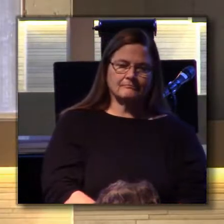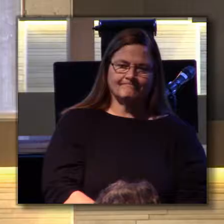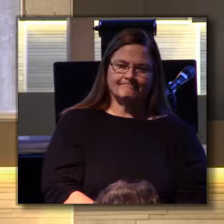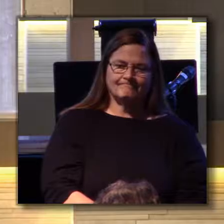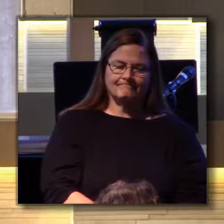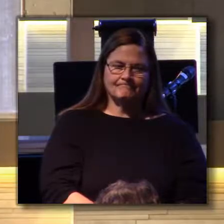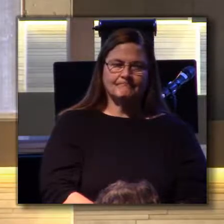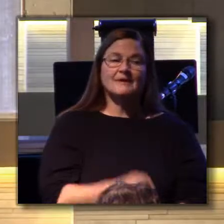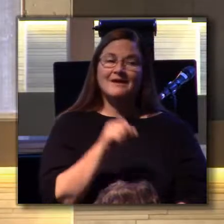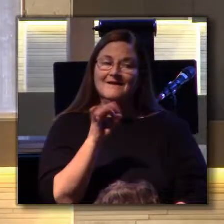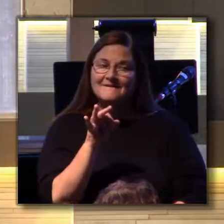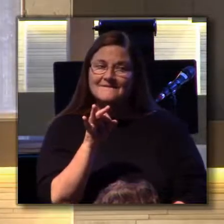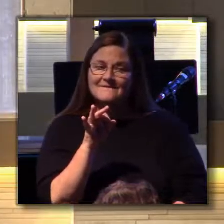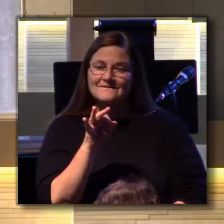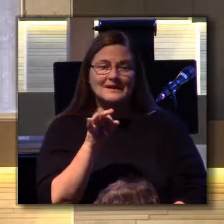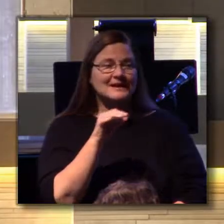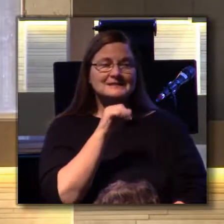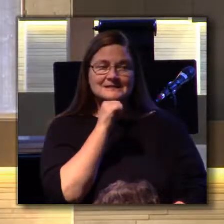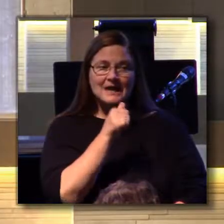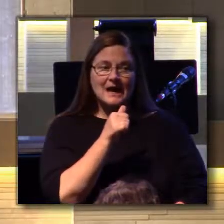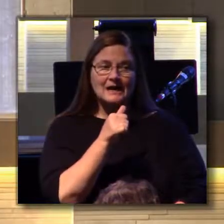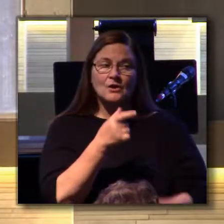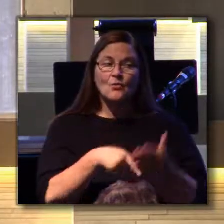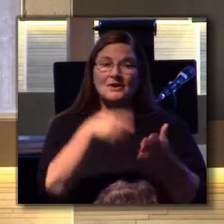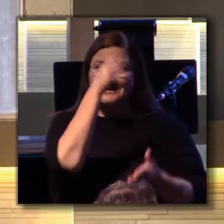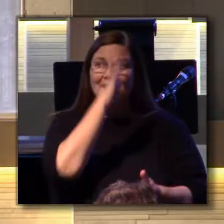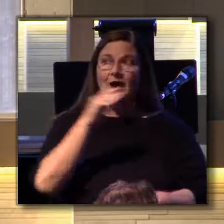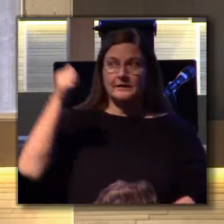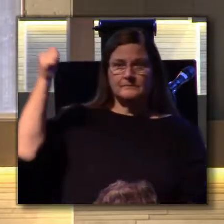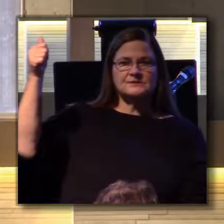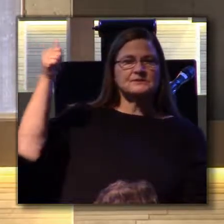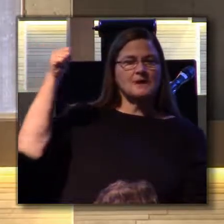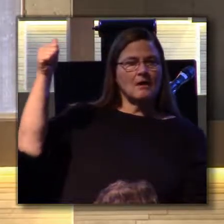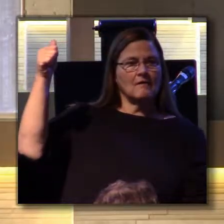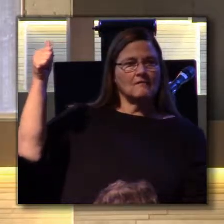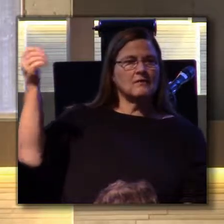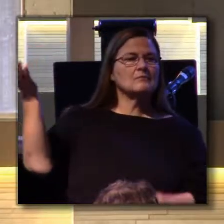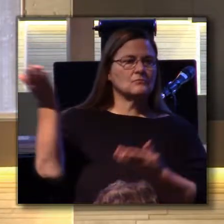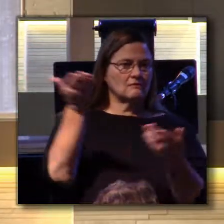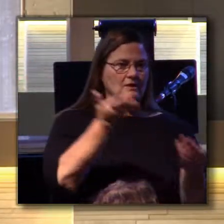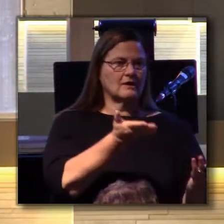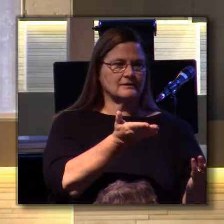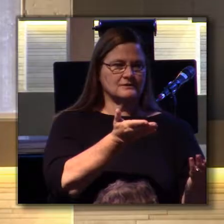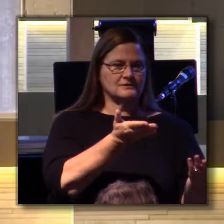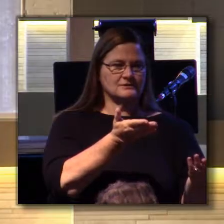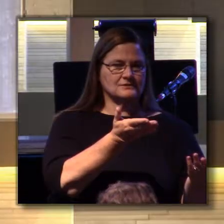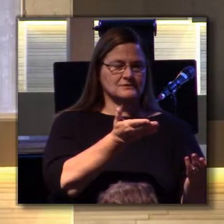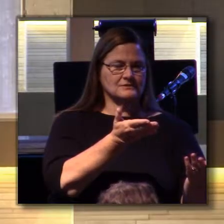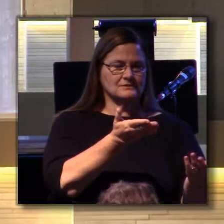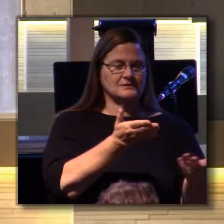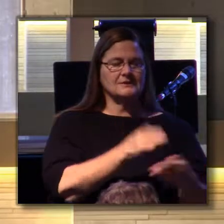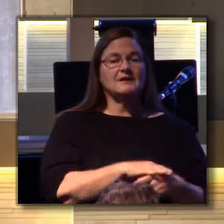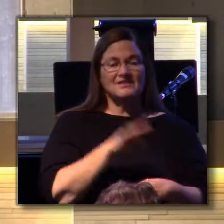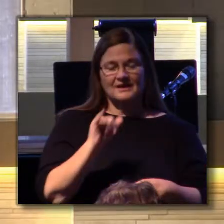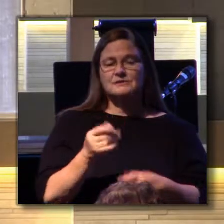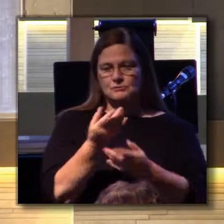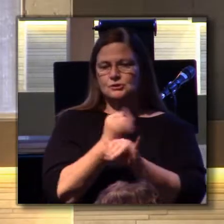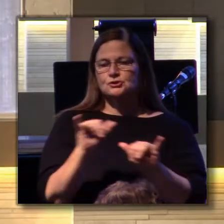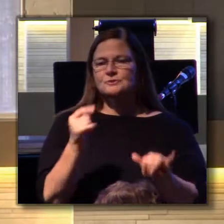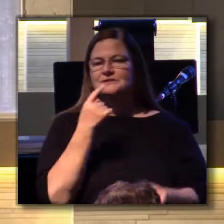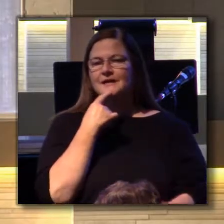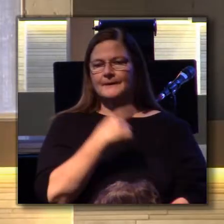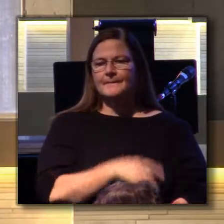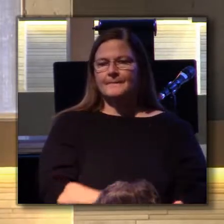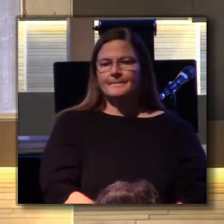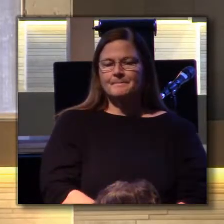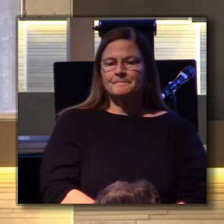if it is not what God himself provides. That's basically what he's saying. That's what he's saying. And